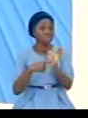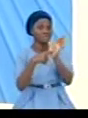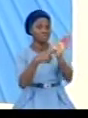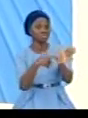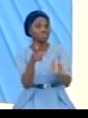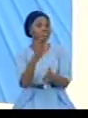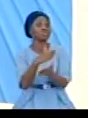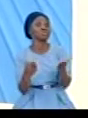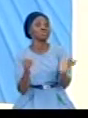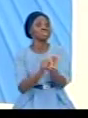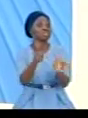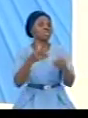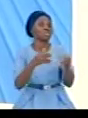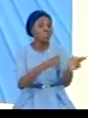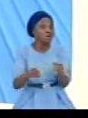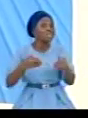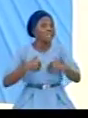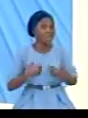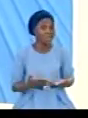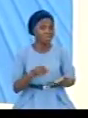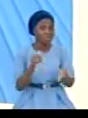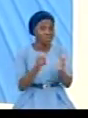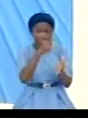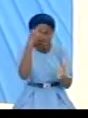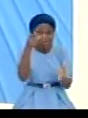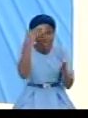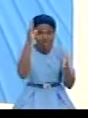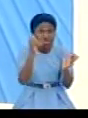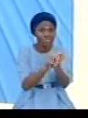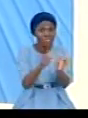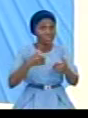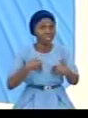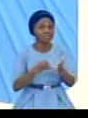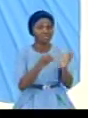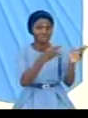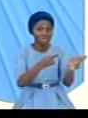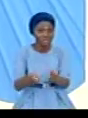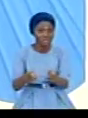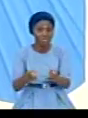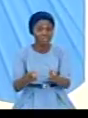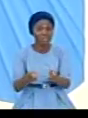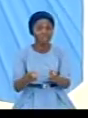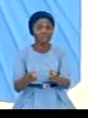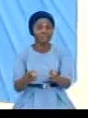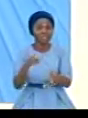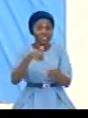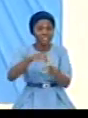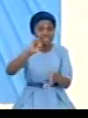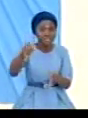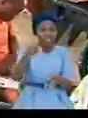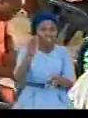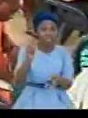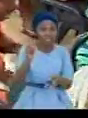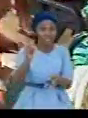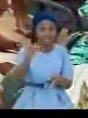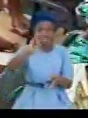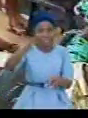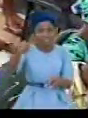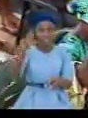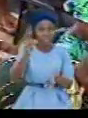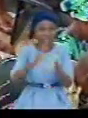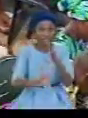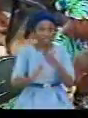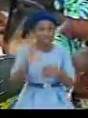already possess, you didn't know that you possess. Look at John chapter 3. John chapter